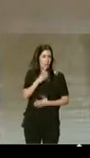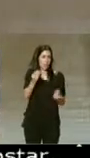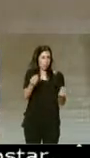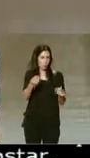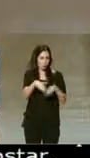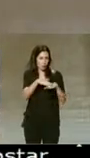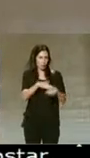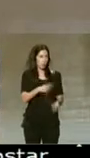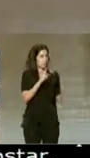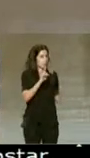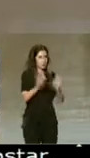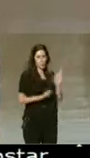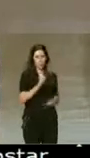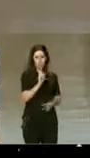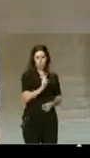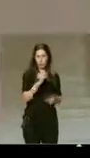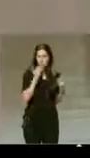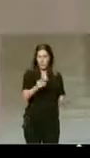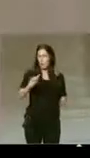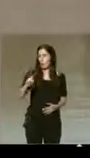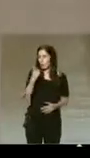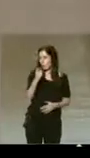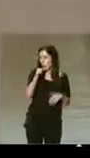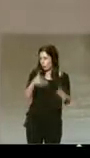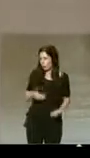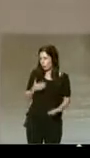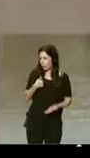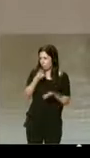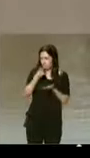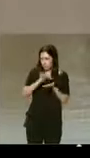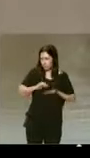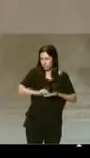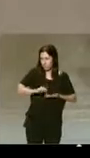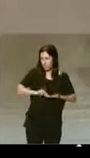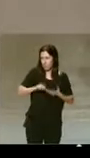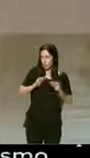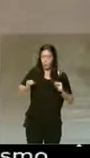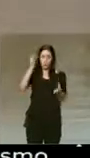really identify it. Thank you very much indeed. I'll just take